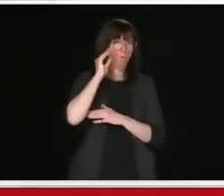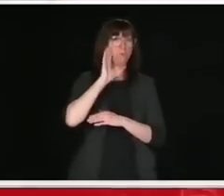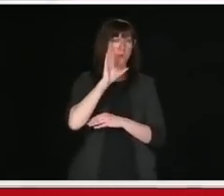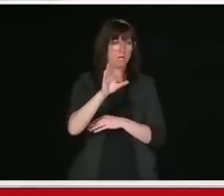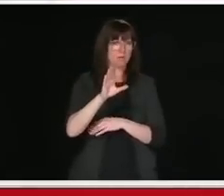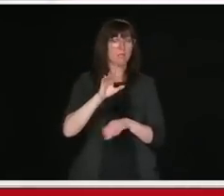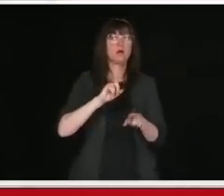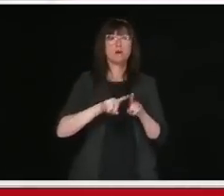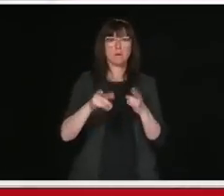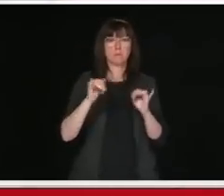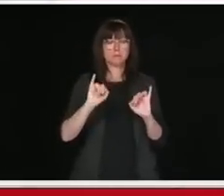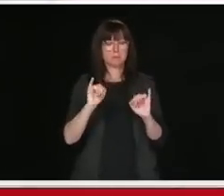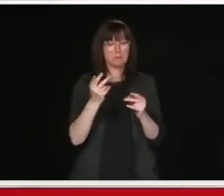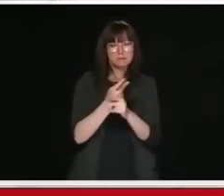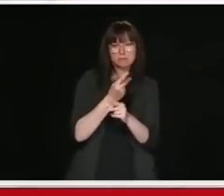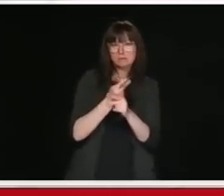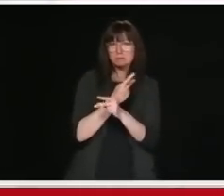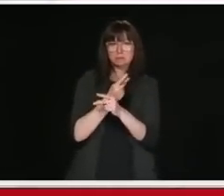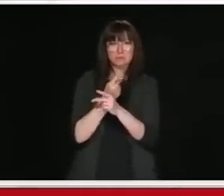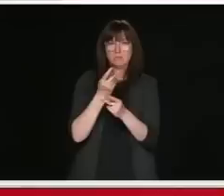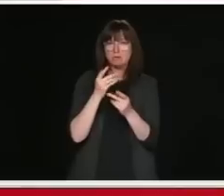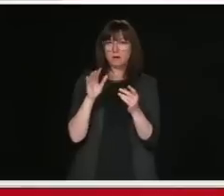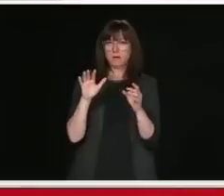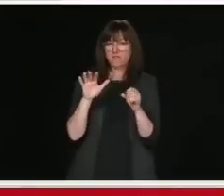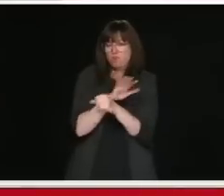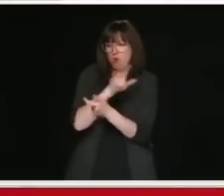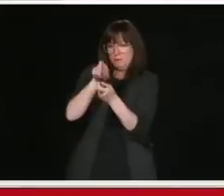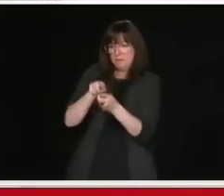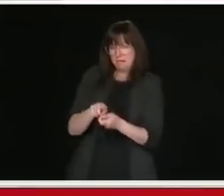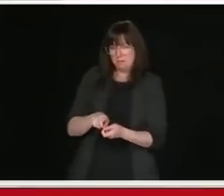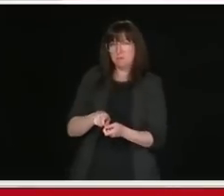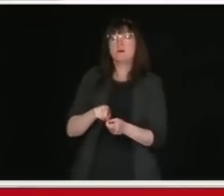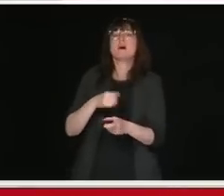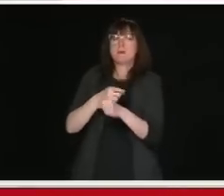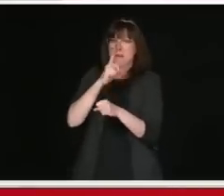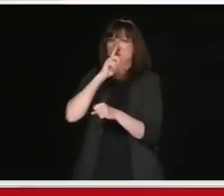details, and we will ensure that they are isolated when they get home.